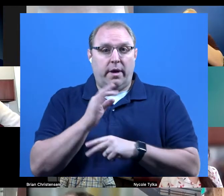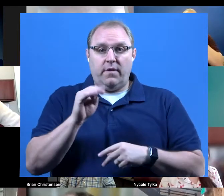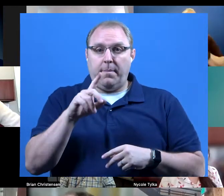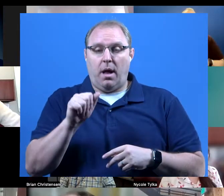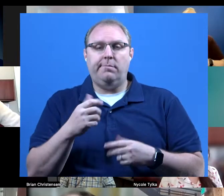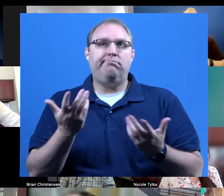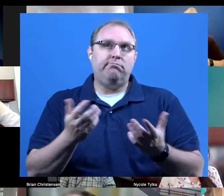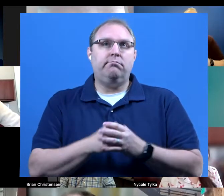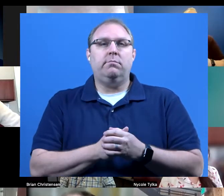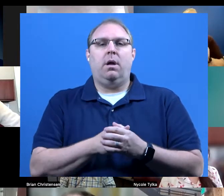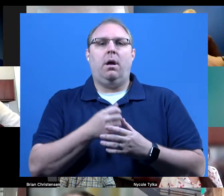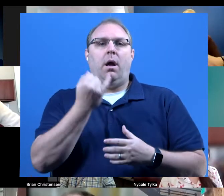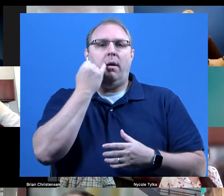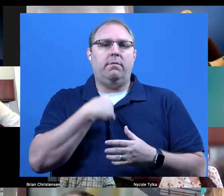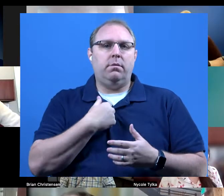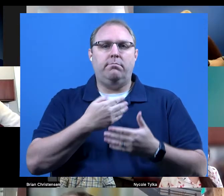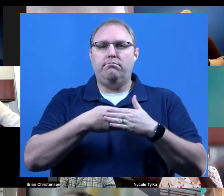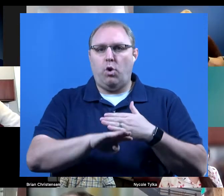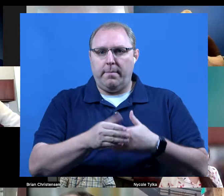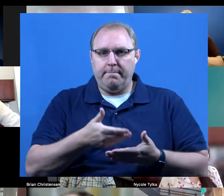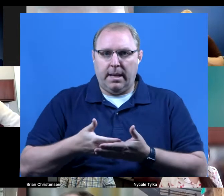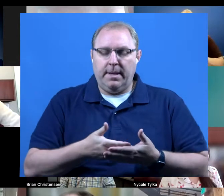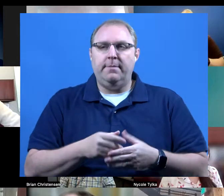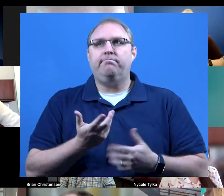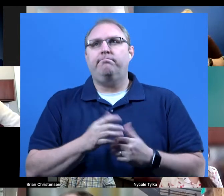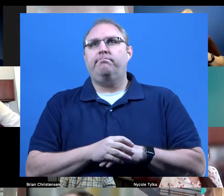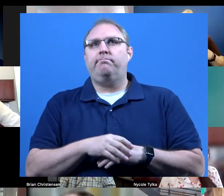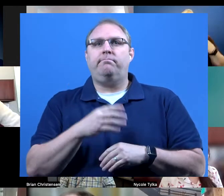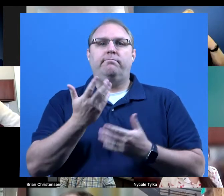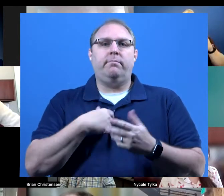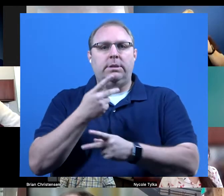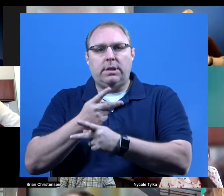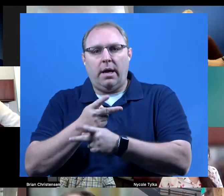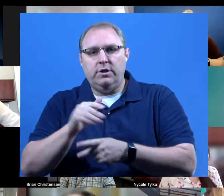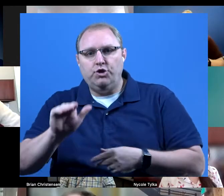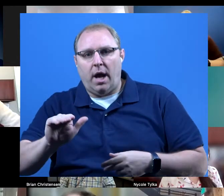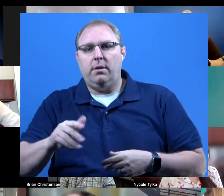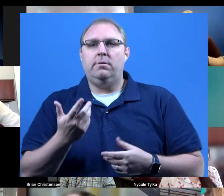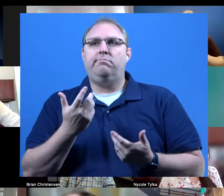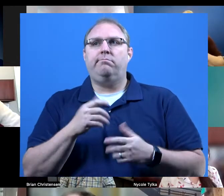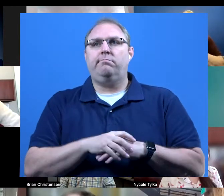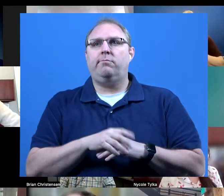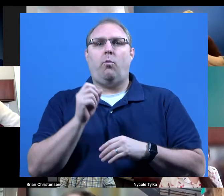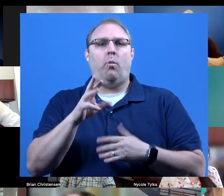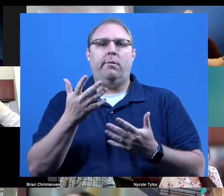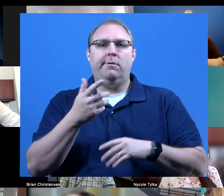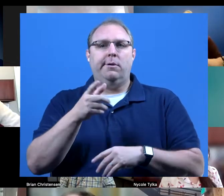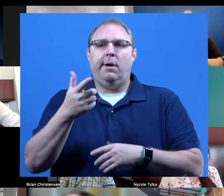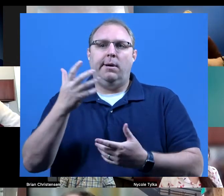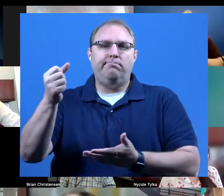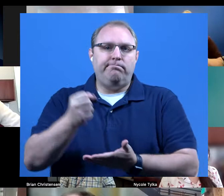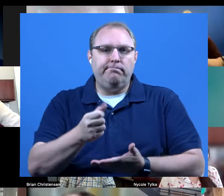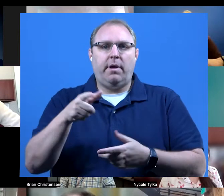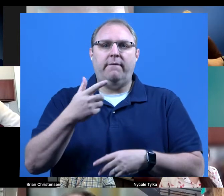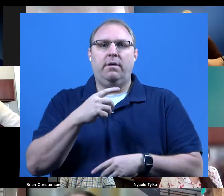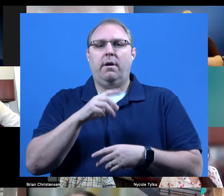What are the qualifying events? So a qualifying event would be giving birth to a child, or would be caring for a child,